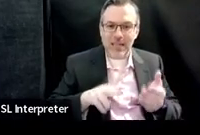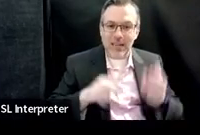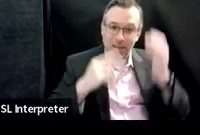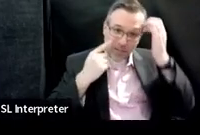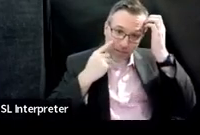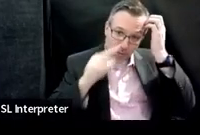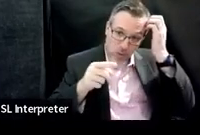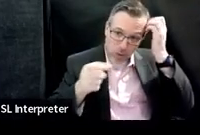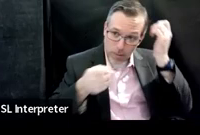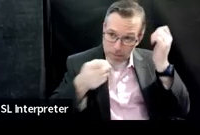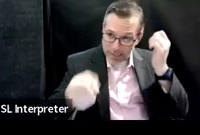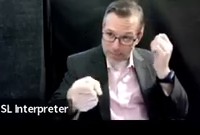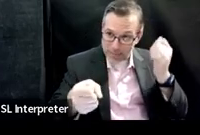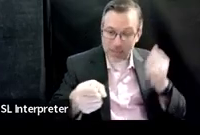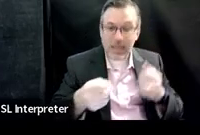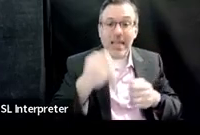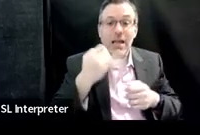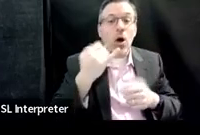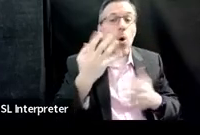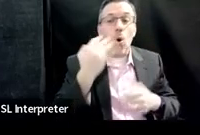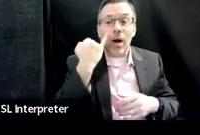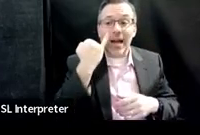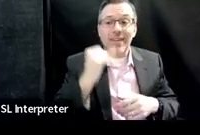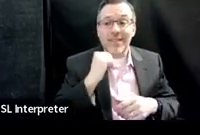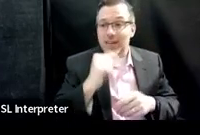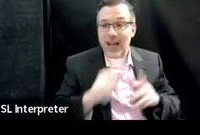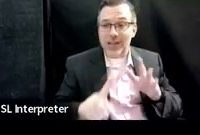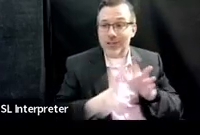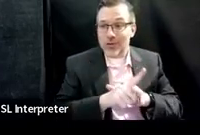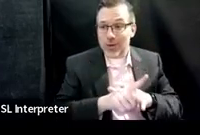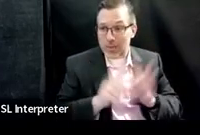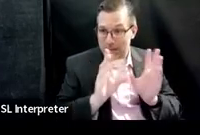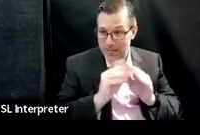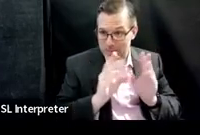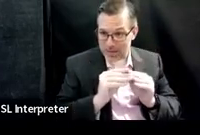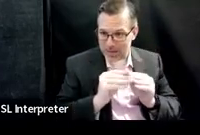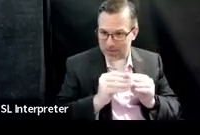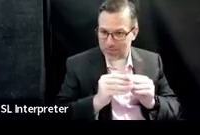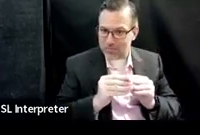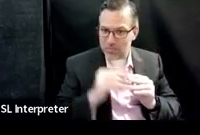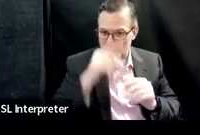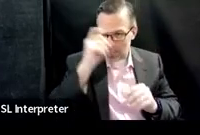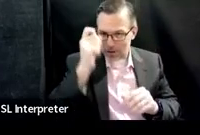or if they did not attend the meeting, right? Because they're not there to